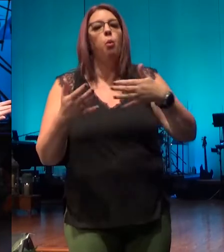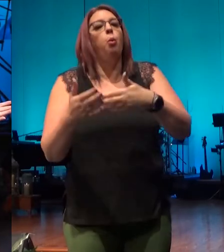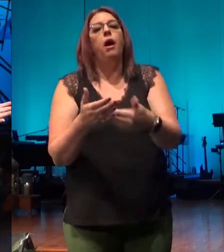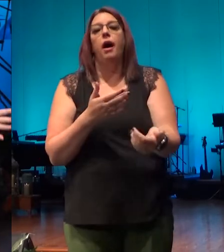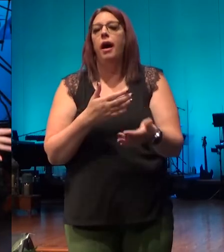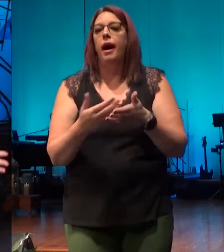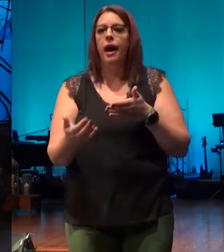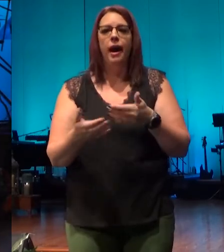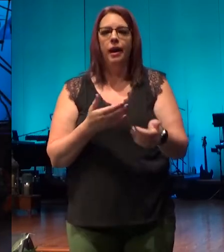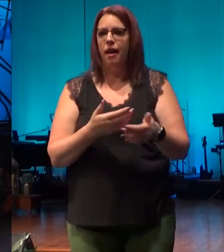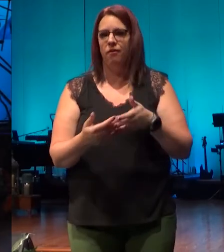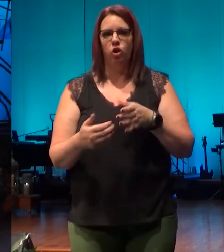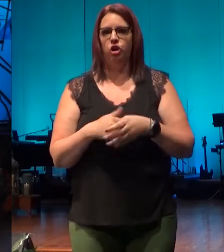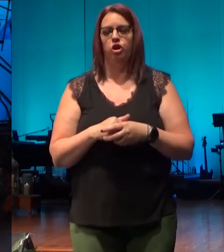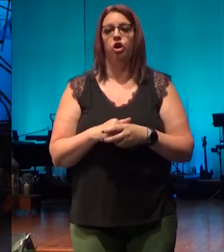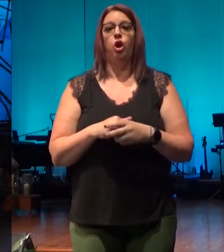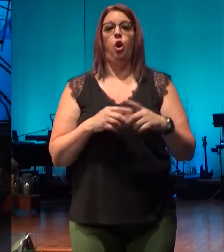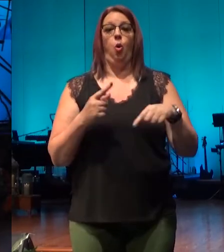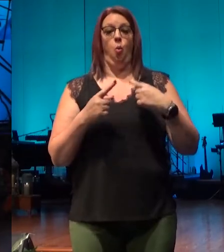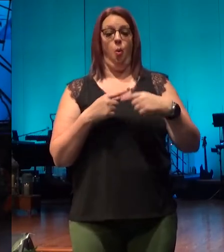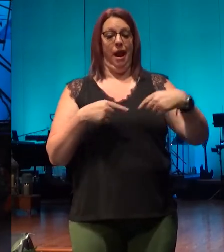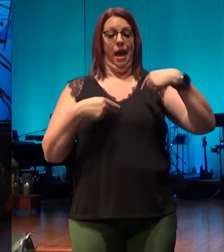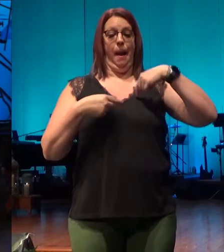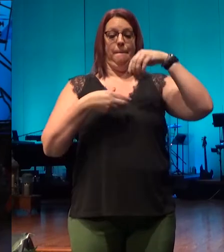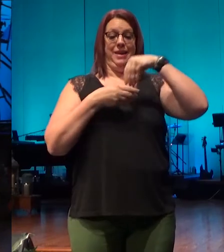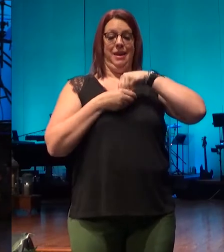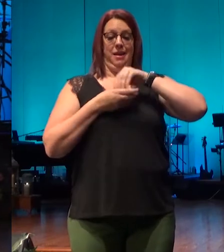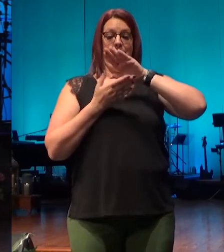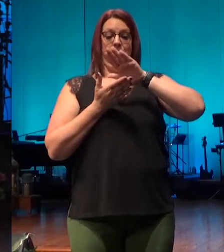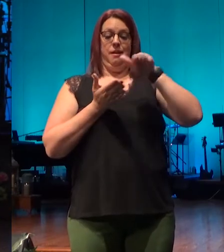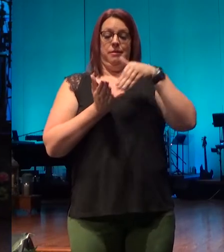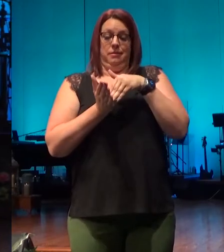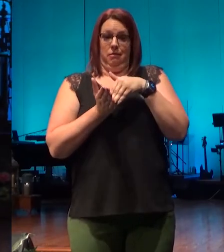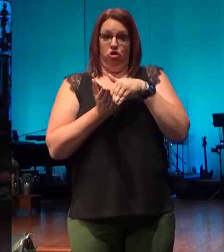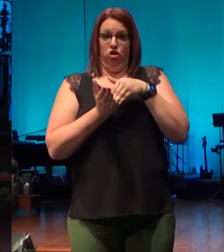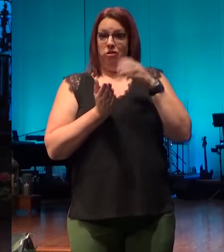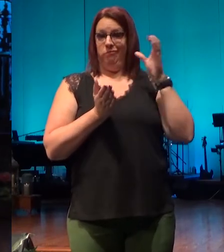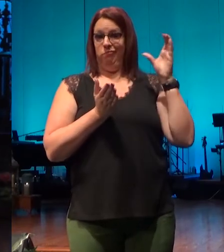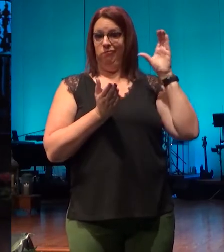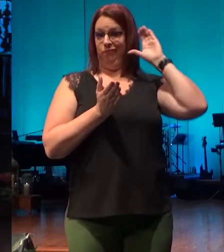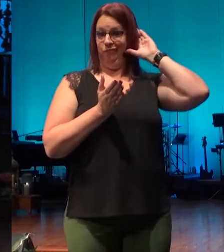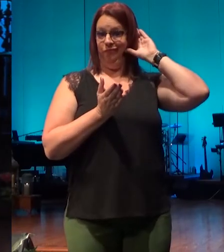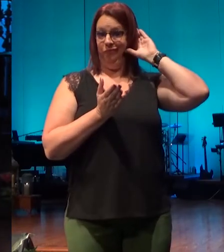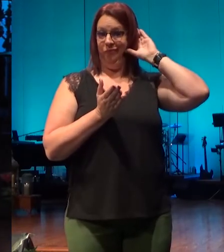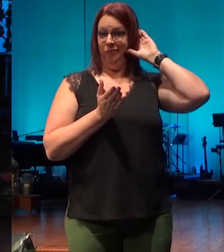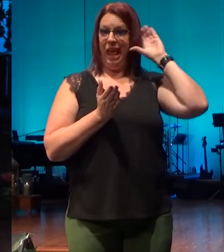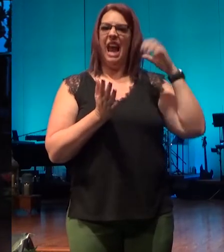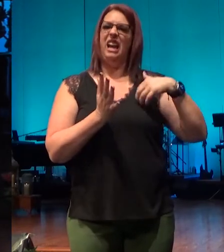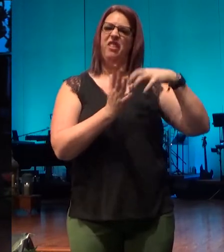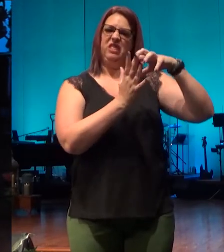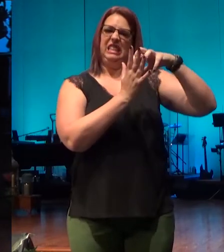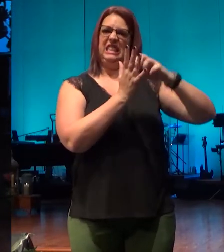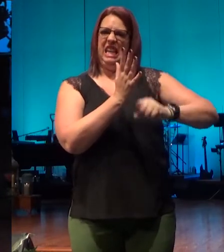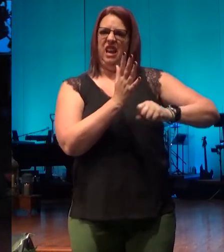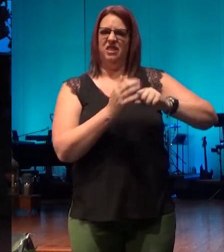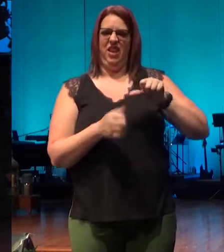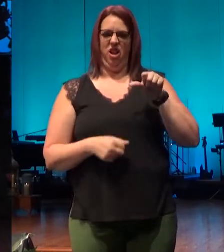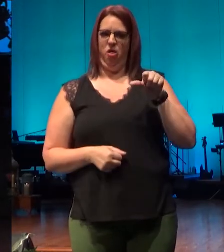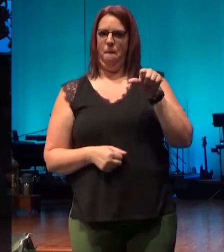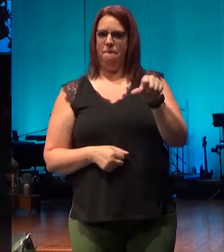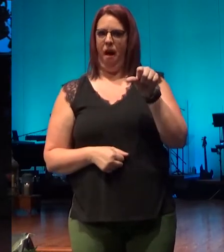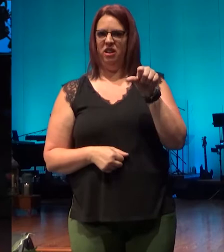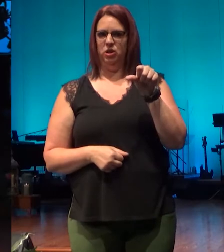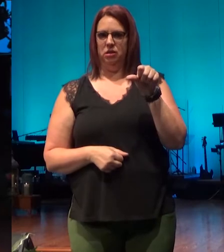might be. When I am in that centered place and have deactivated some of those